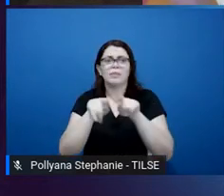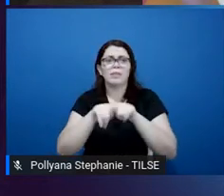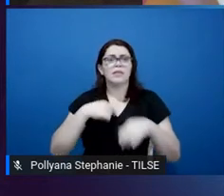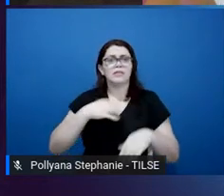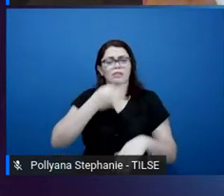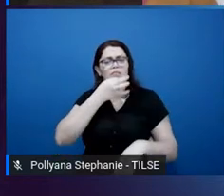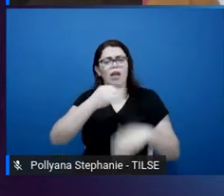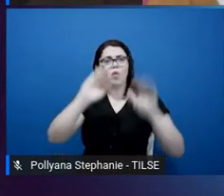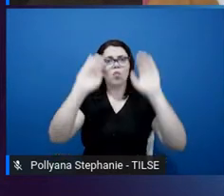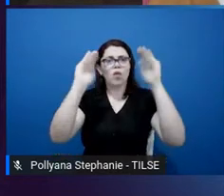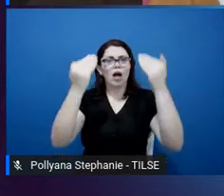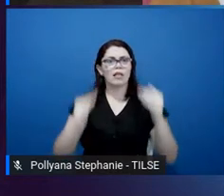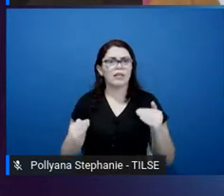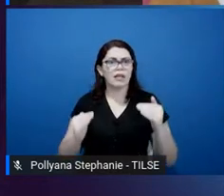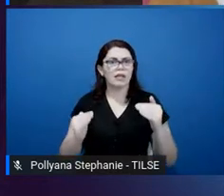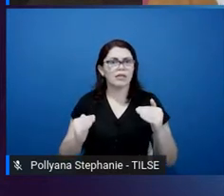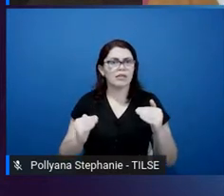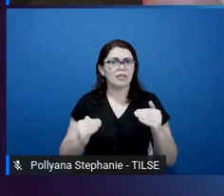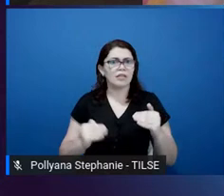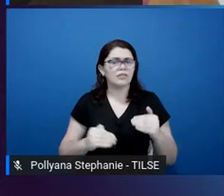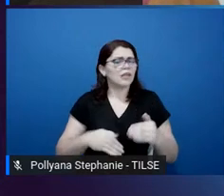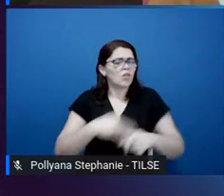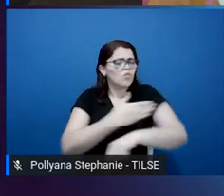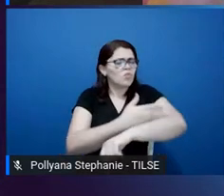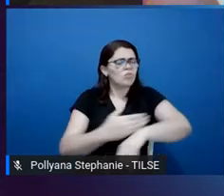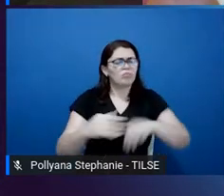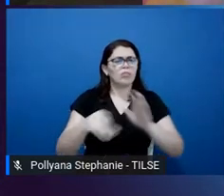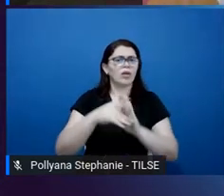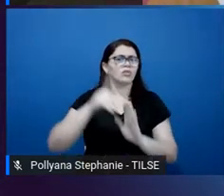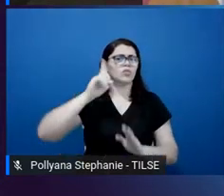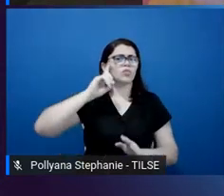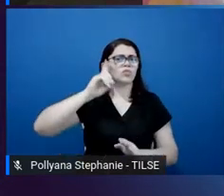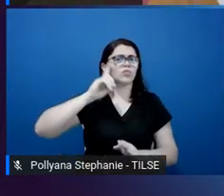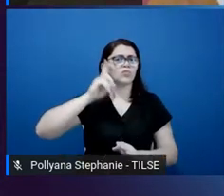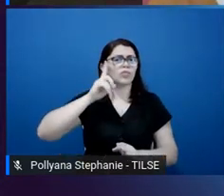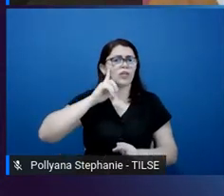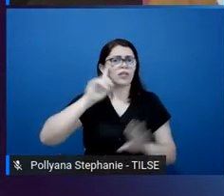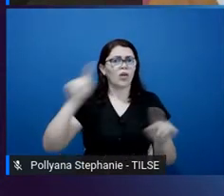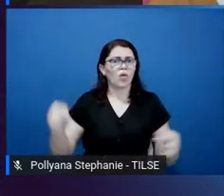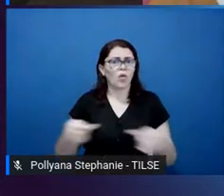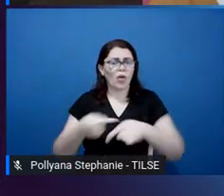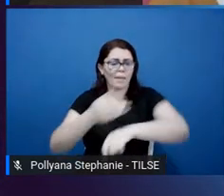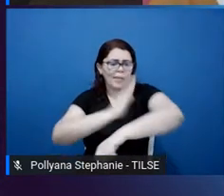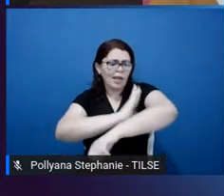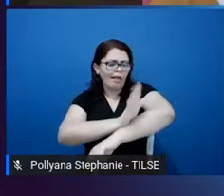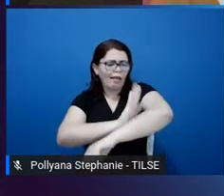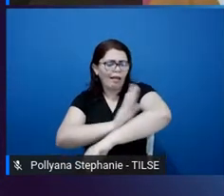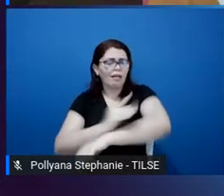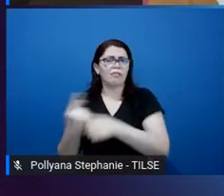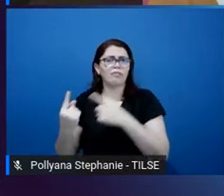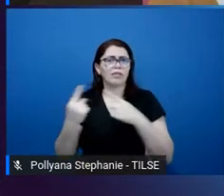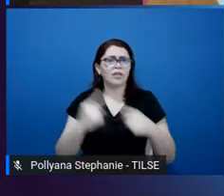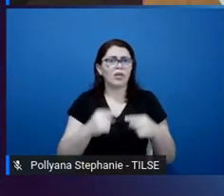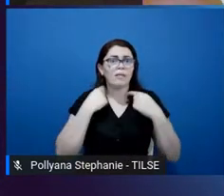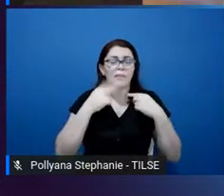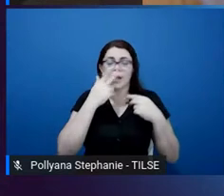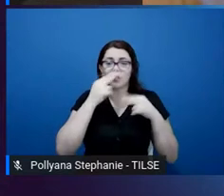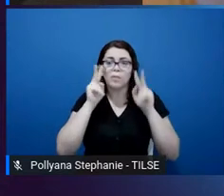analyze everyday practices with an anti-racist lens, okay?